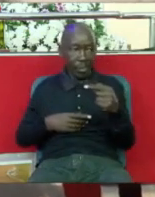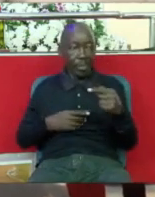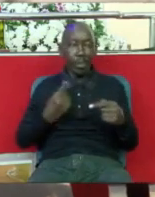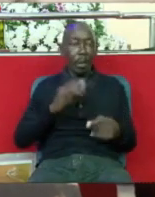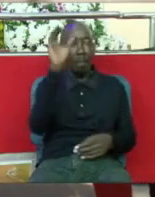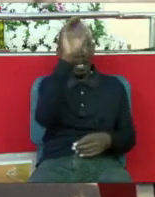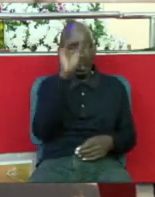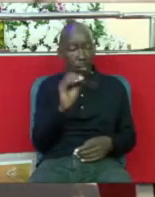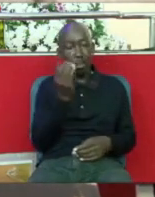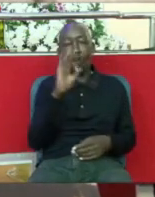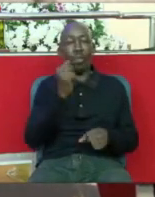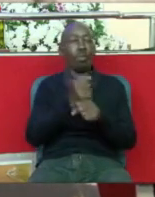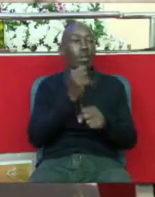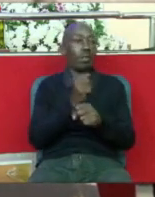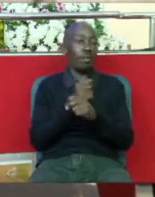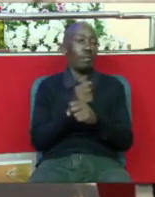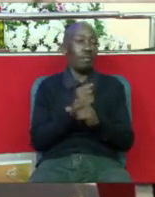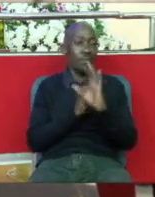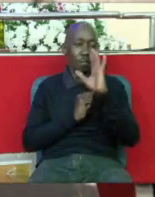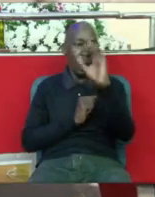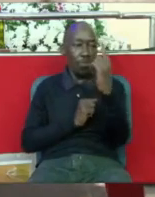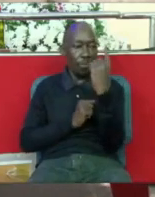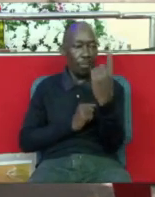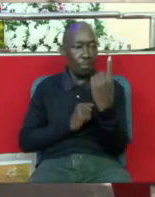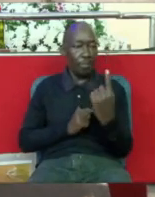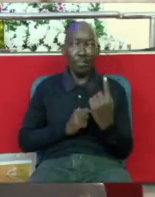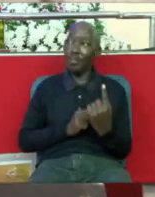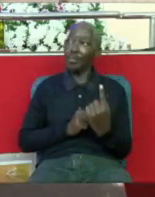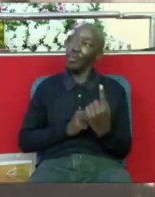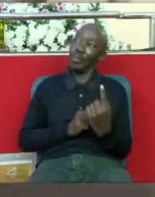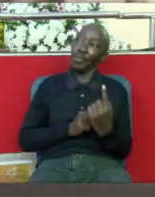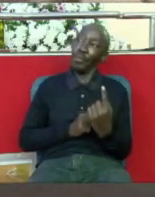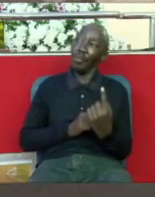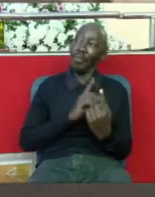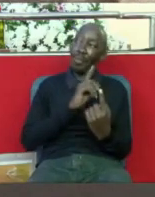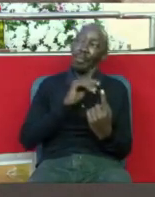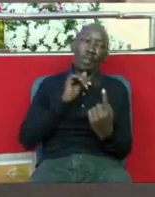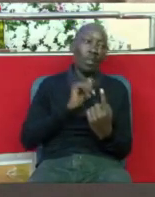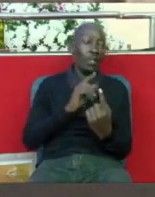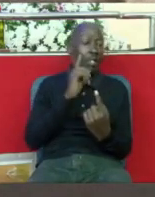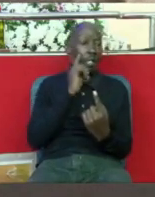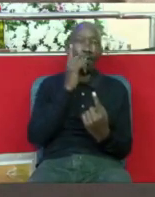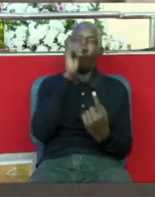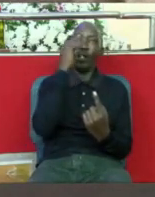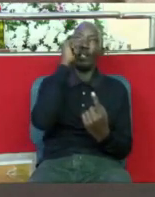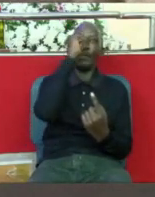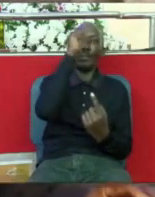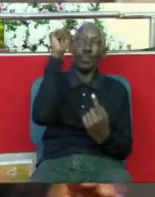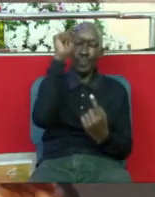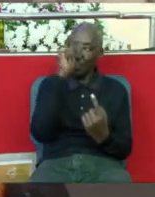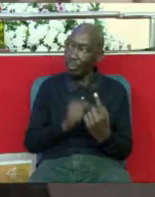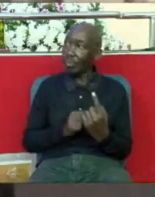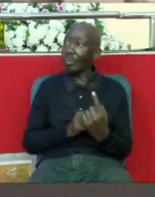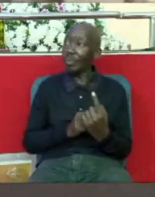percentage of your performance. Na asilimia ya utekelezaji wako. So it'd say, you'd see the first ones up there. Na hiyo basi ungeona watu